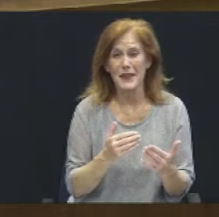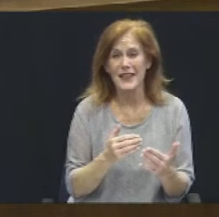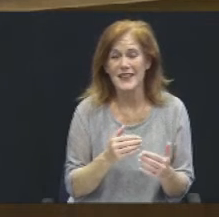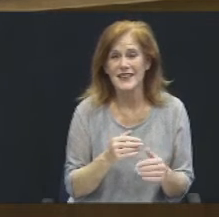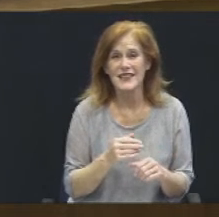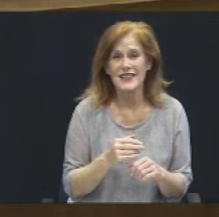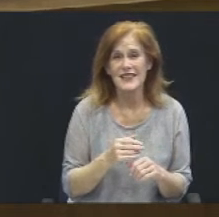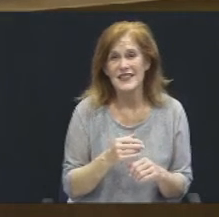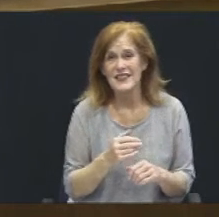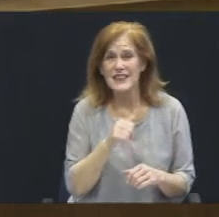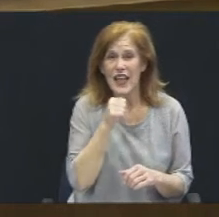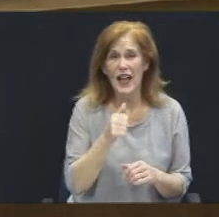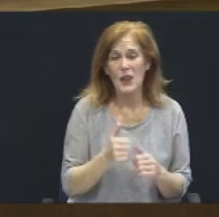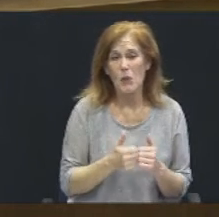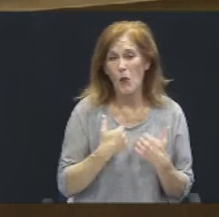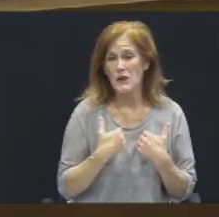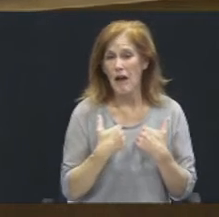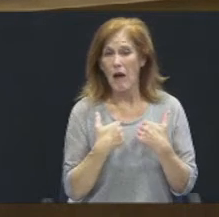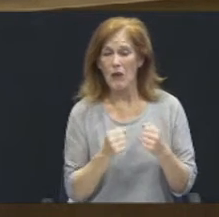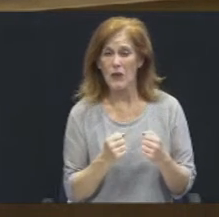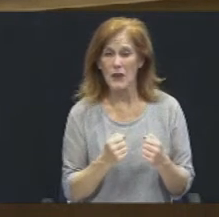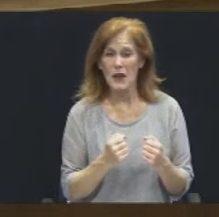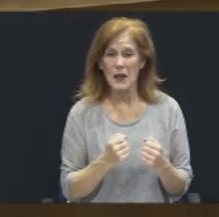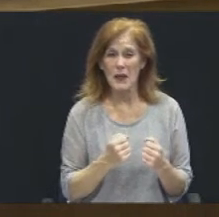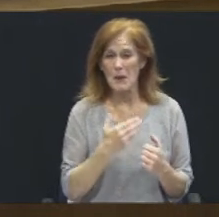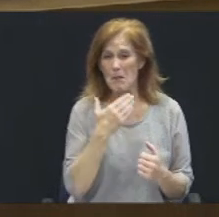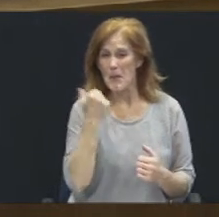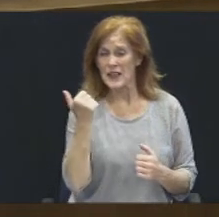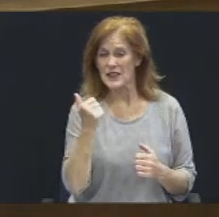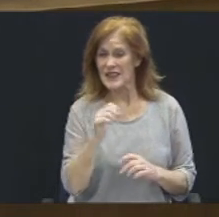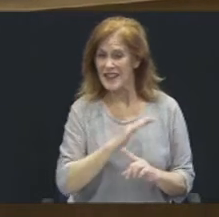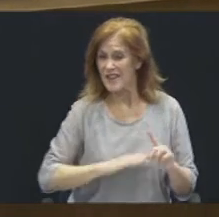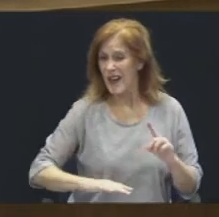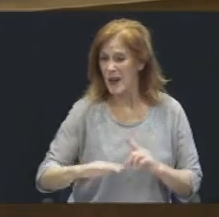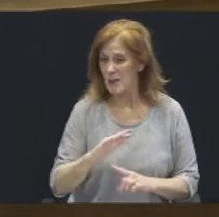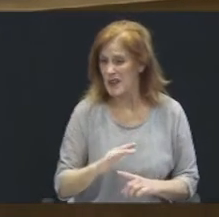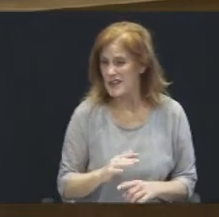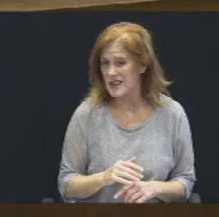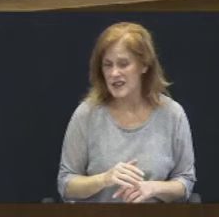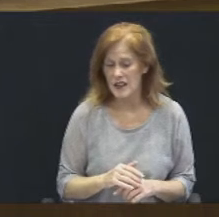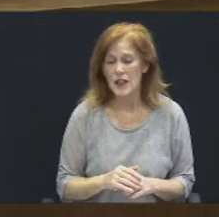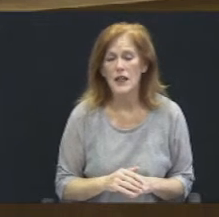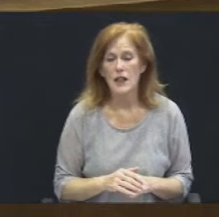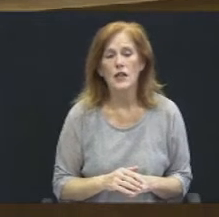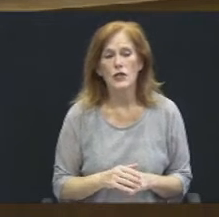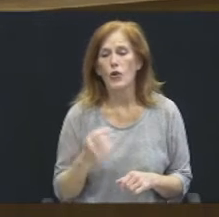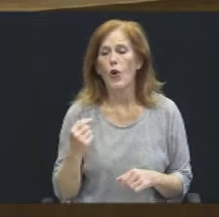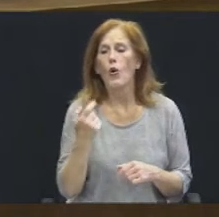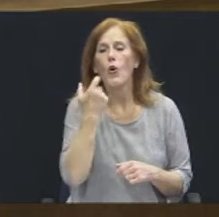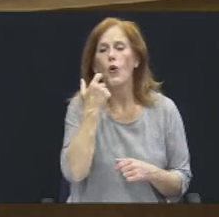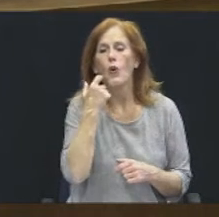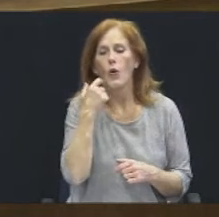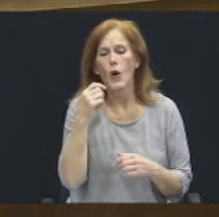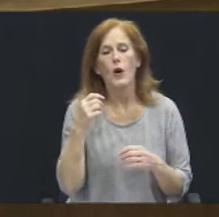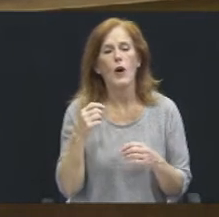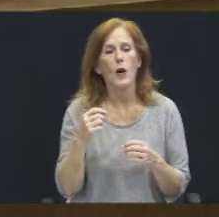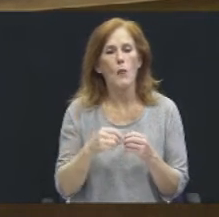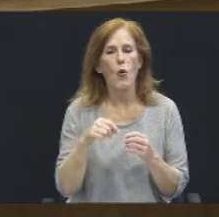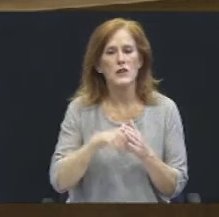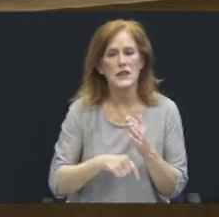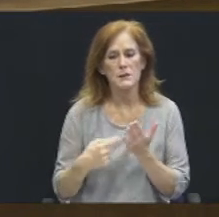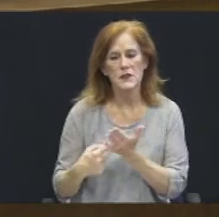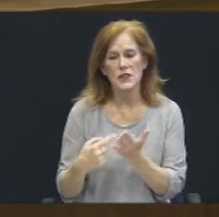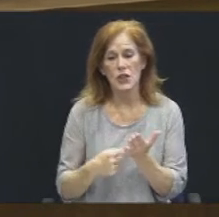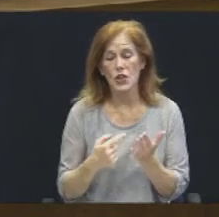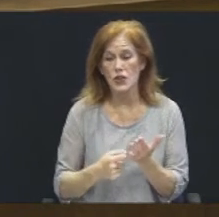the healthiest or the most encouraging environment. So yeah, there's been a lot more discussion about, and again, and as